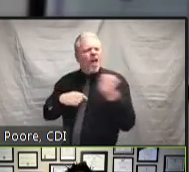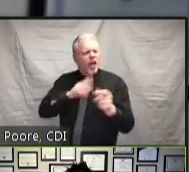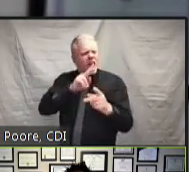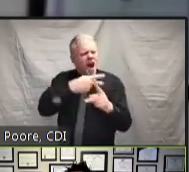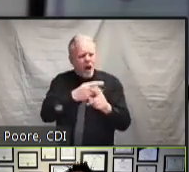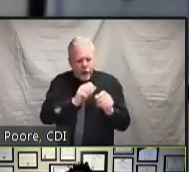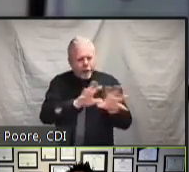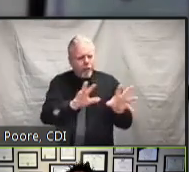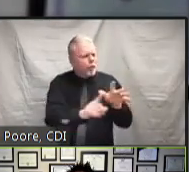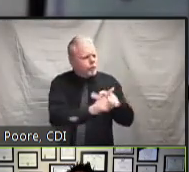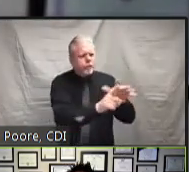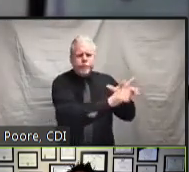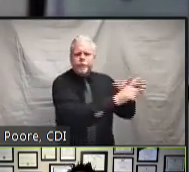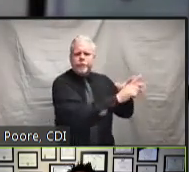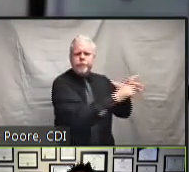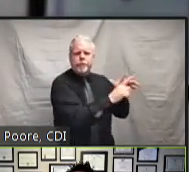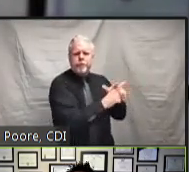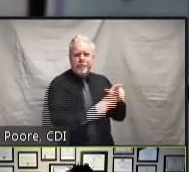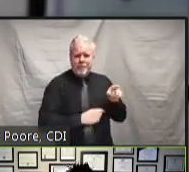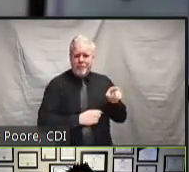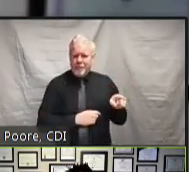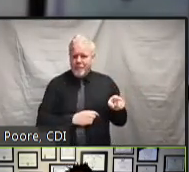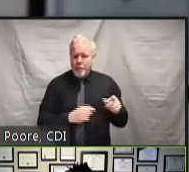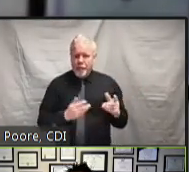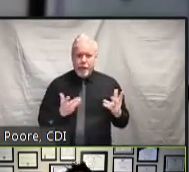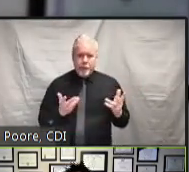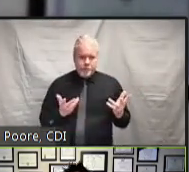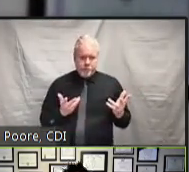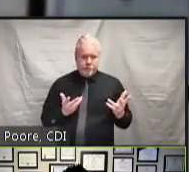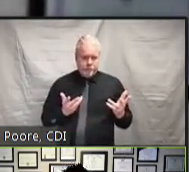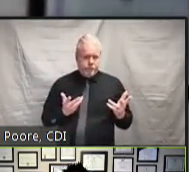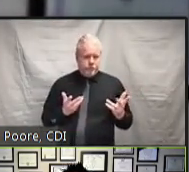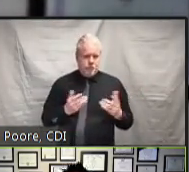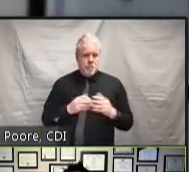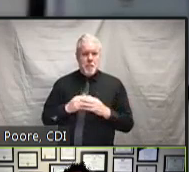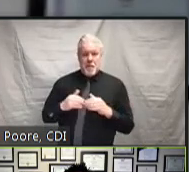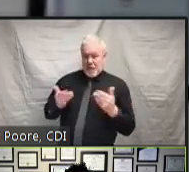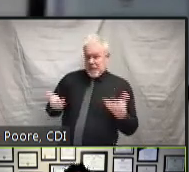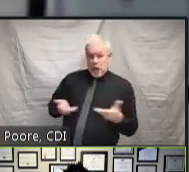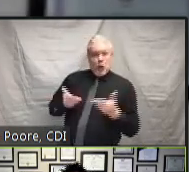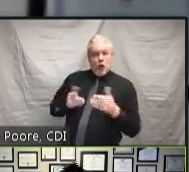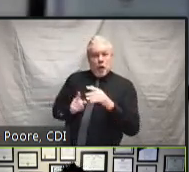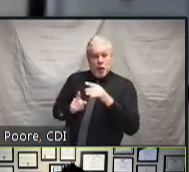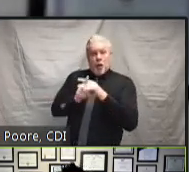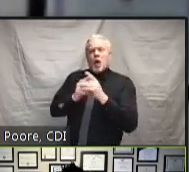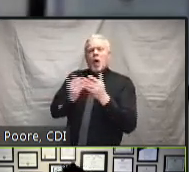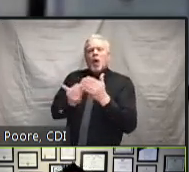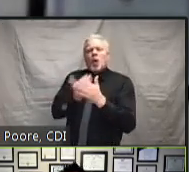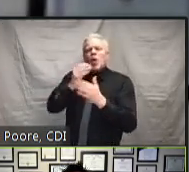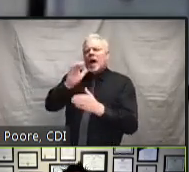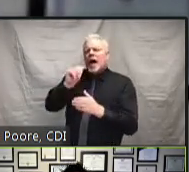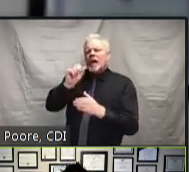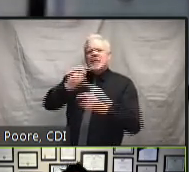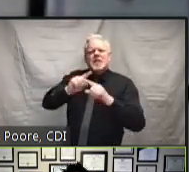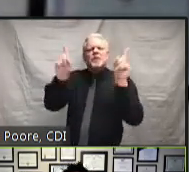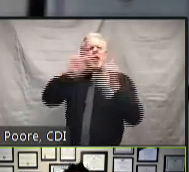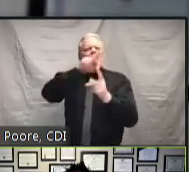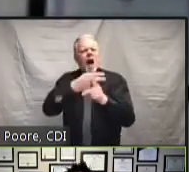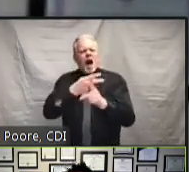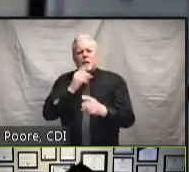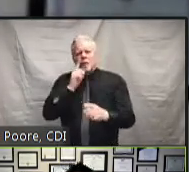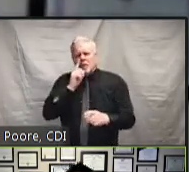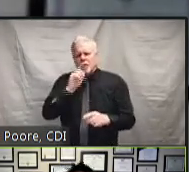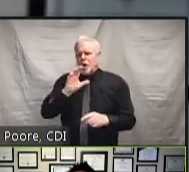any evidence of these new COVID variants, but we are looking. We have seen them across the state. 44 cases, I